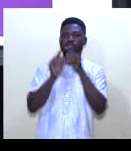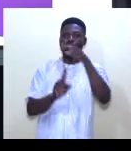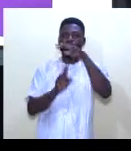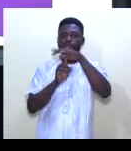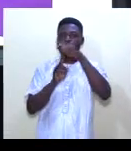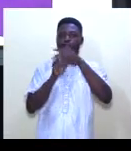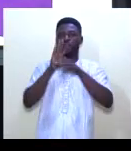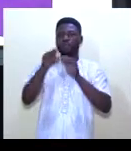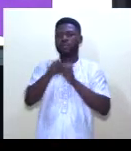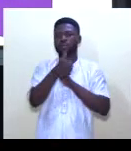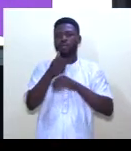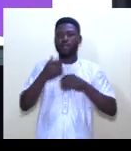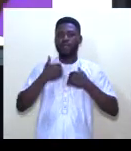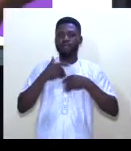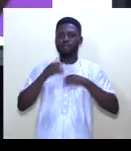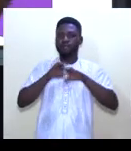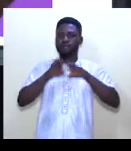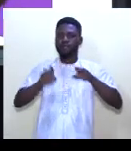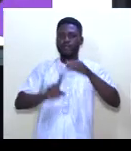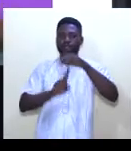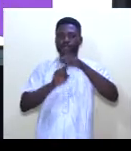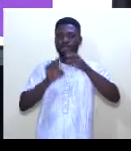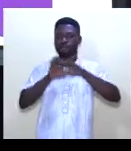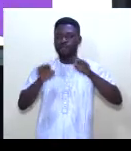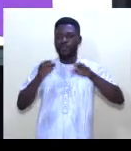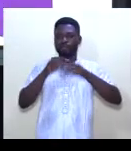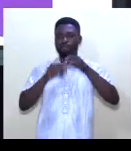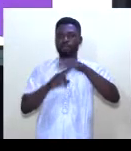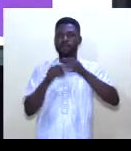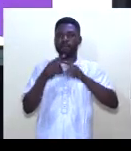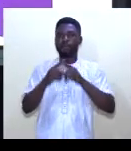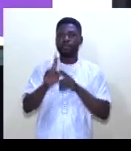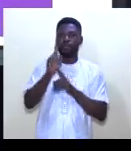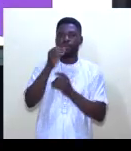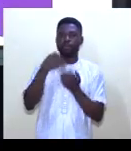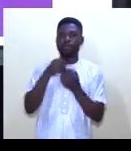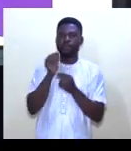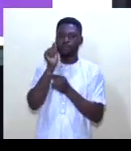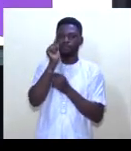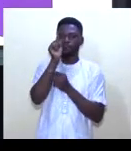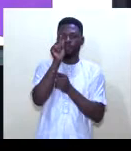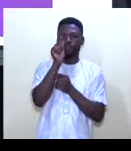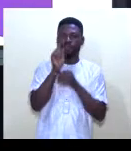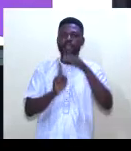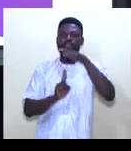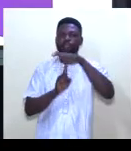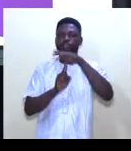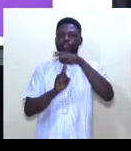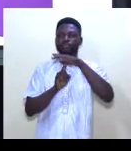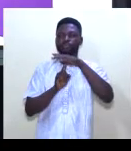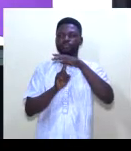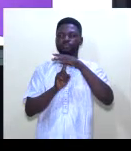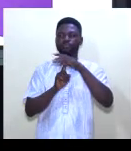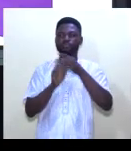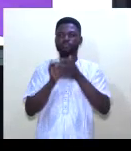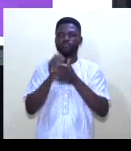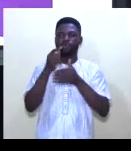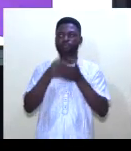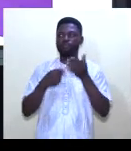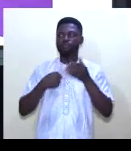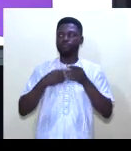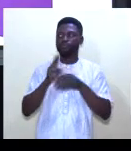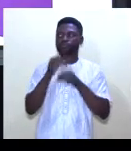have flat top, flat top, flat top, but this one has a pointed top, and that is one of the things we use